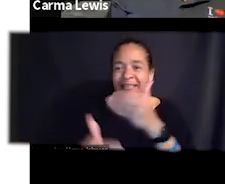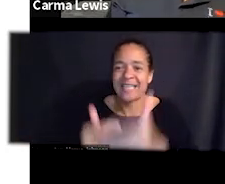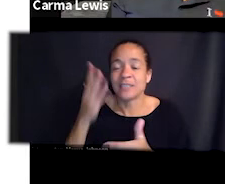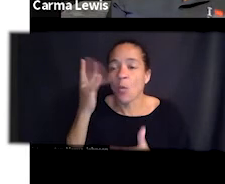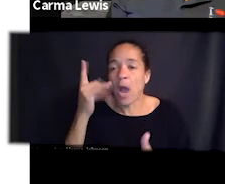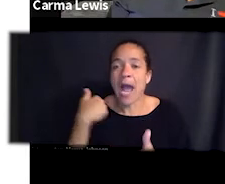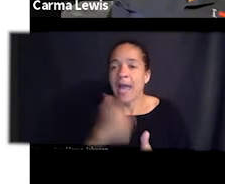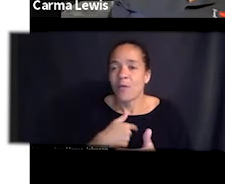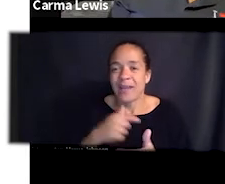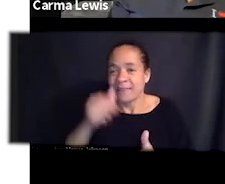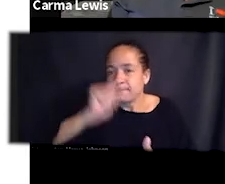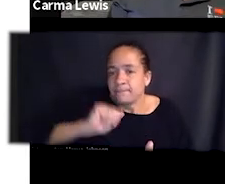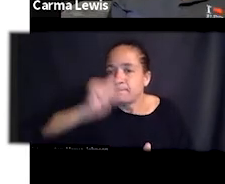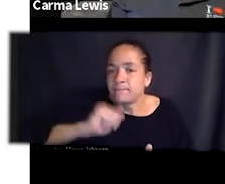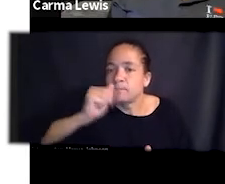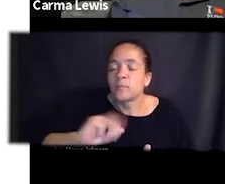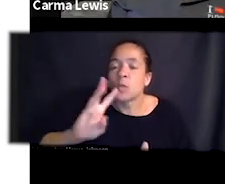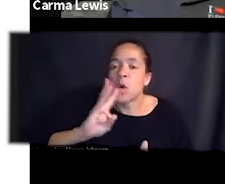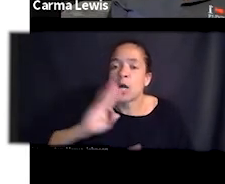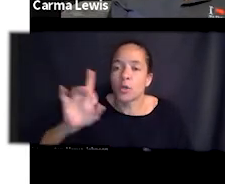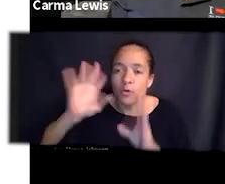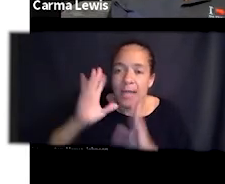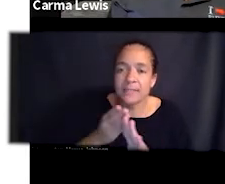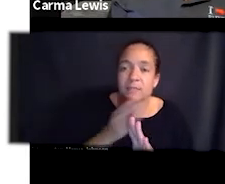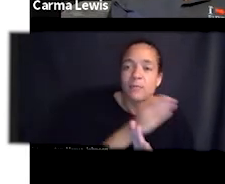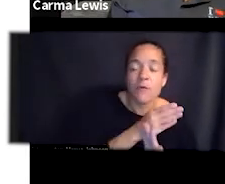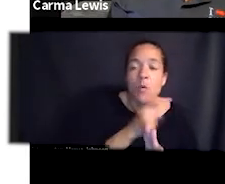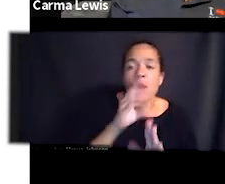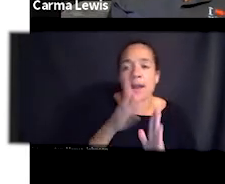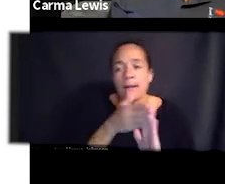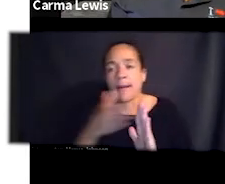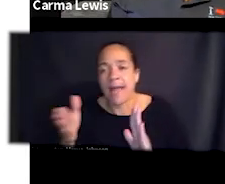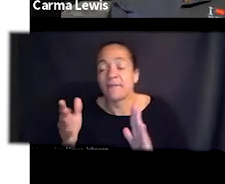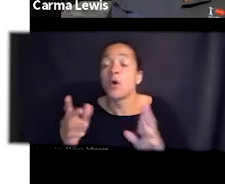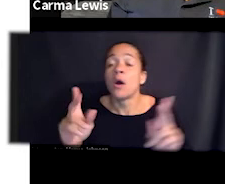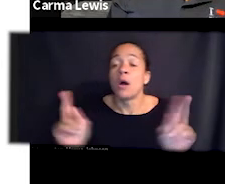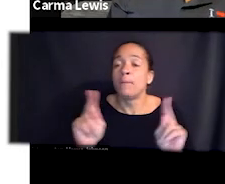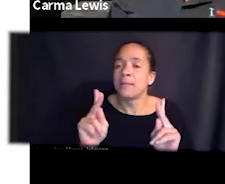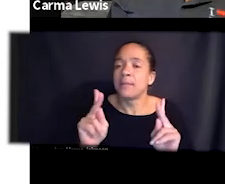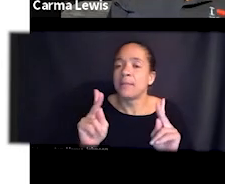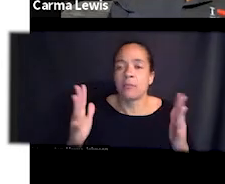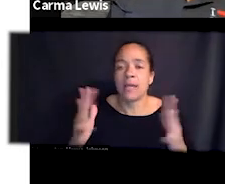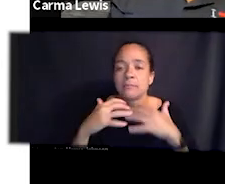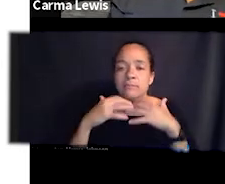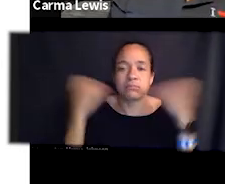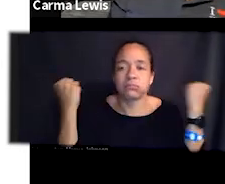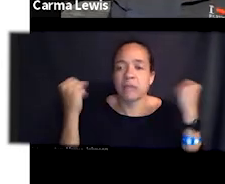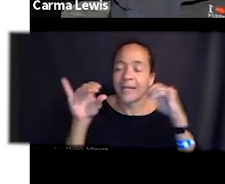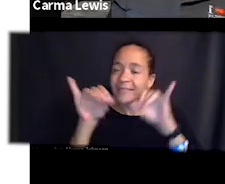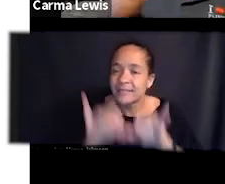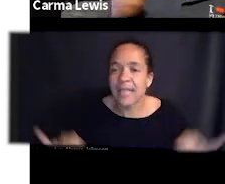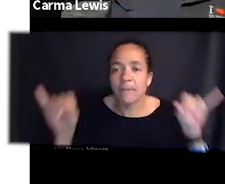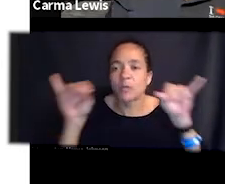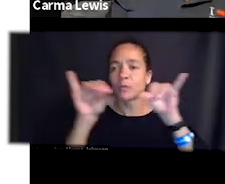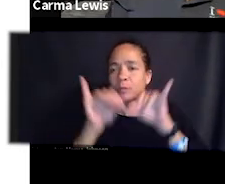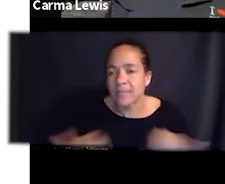the water crisis and before the water crisis. People had been tired of the same old, same old. So